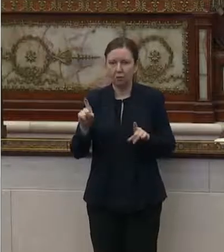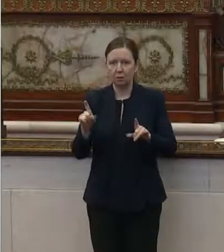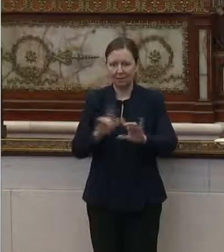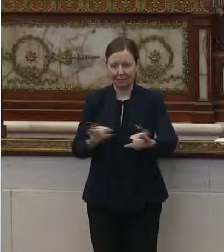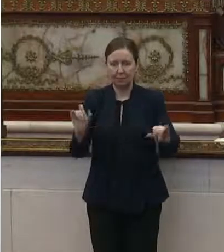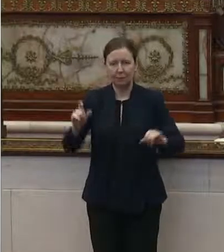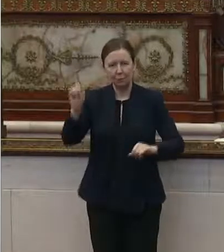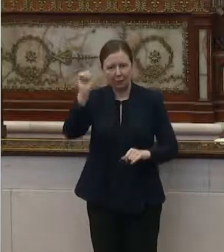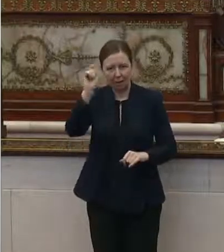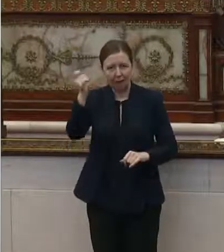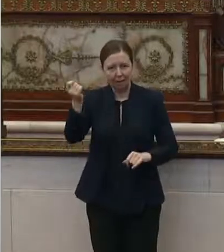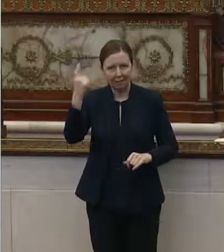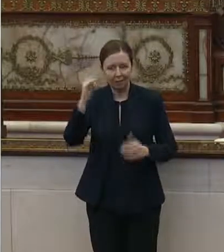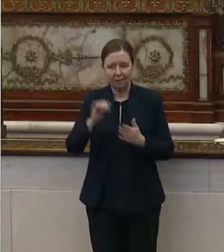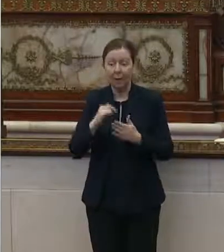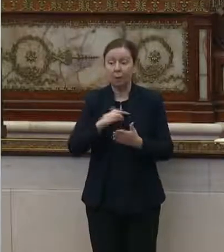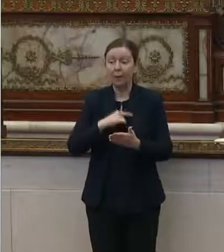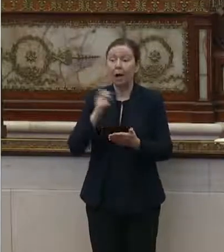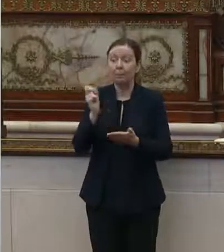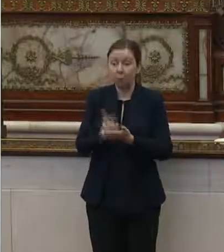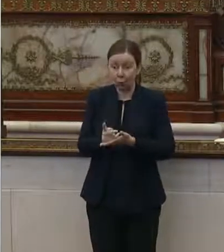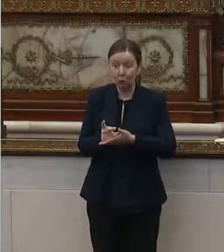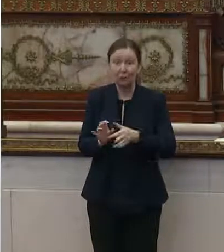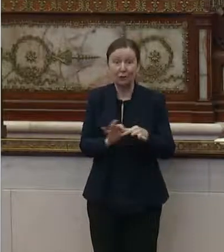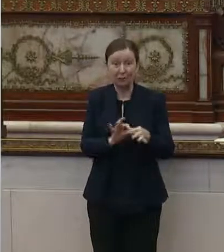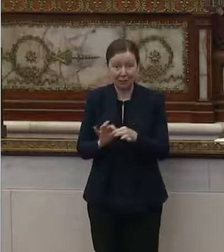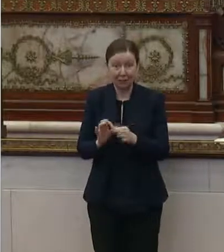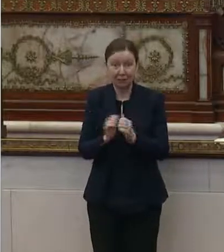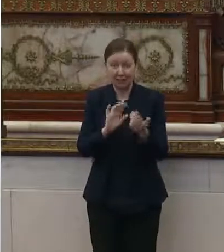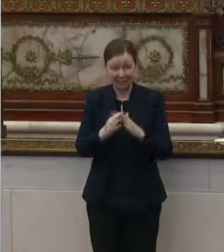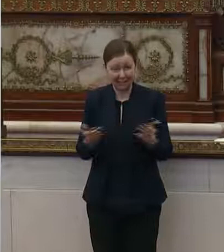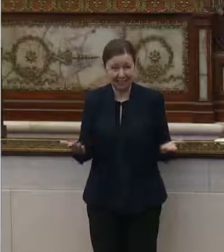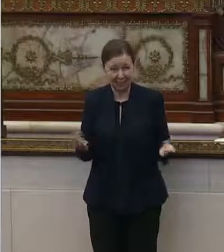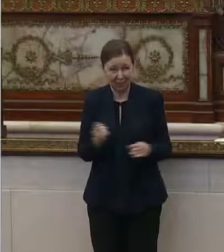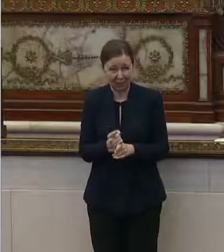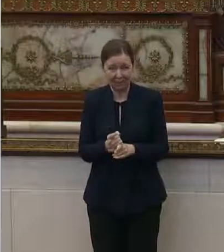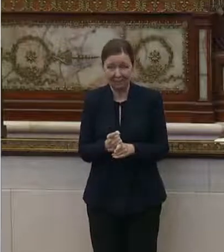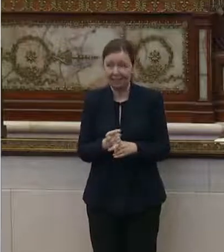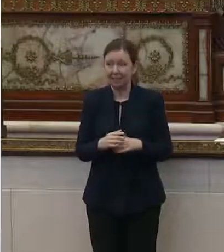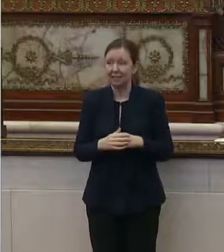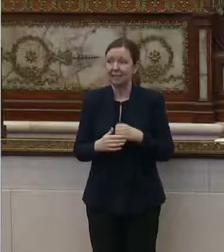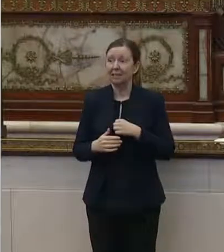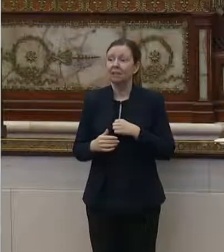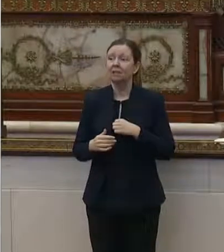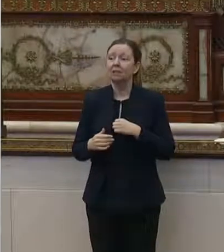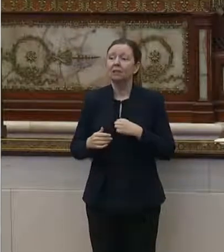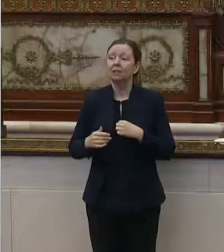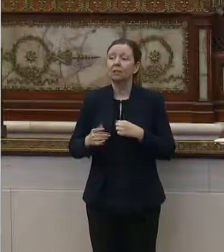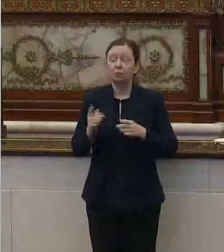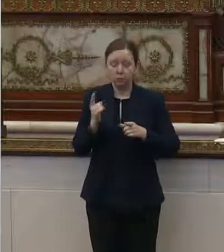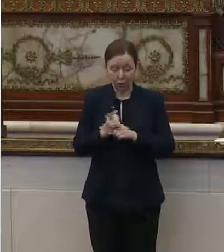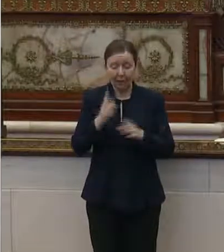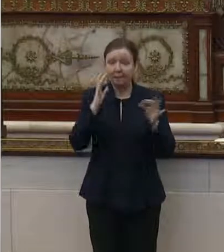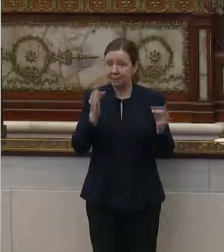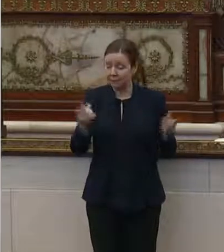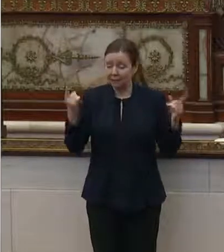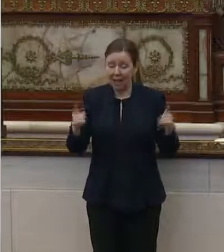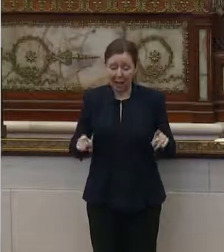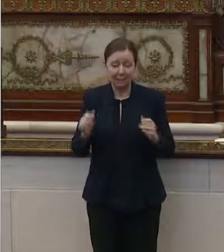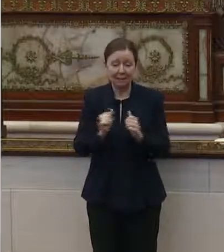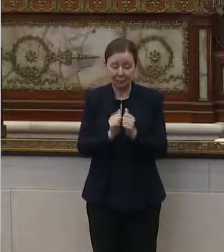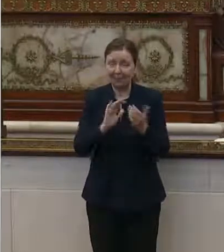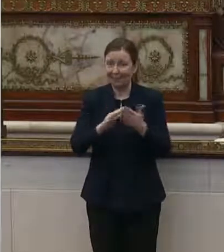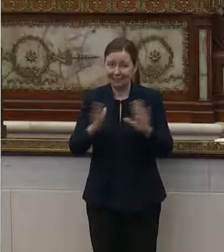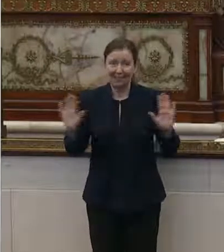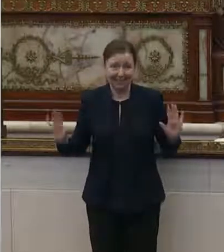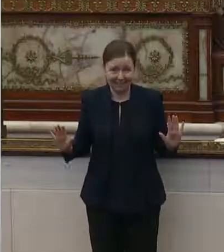acknowledge that we approve the relationship with the city, right? Right. The decision was made in the city. Okay. So